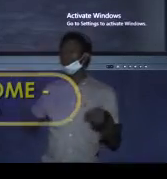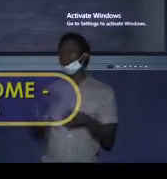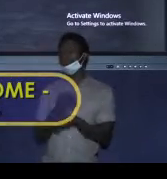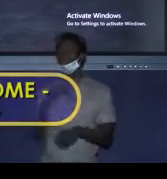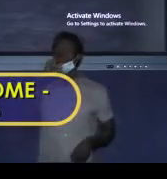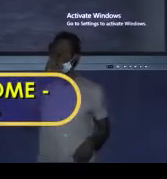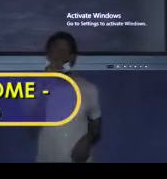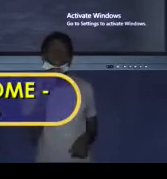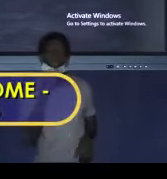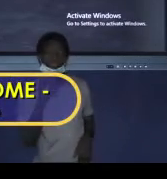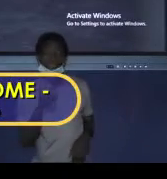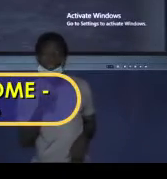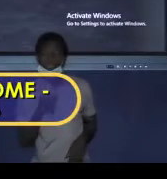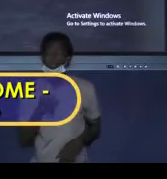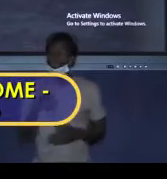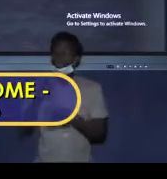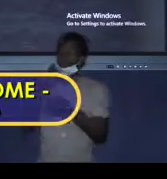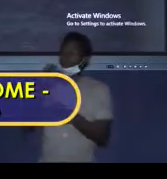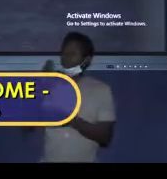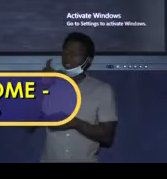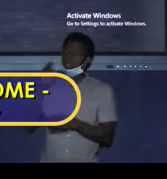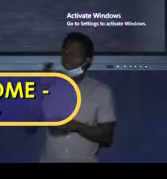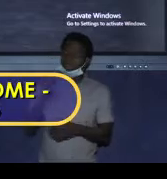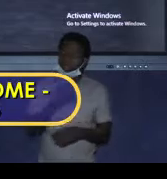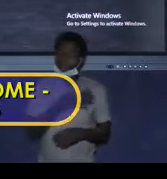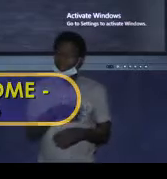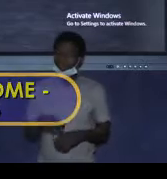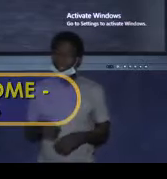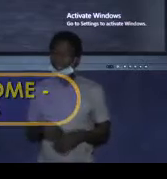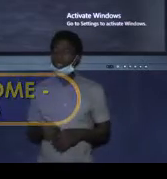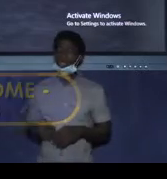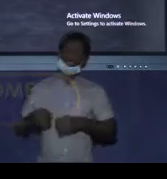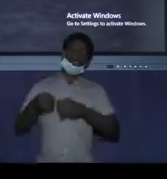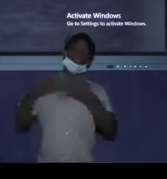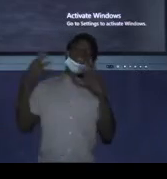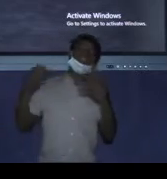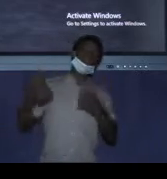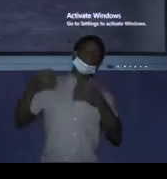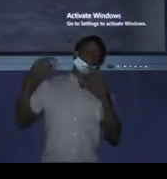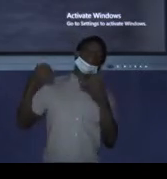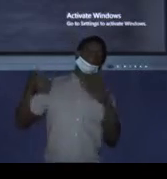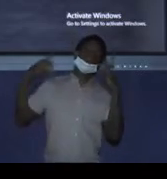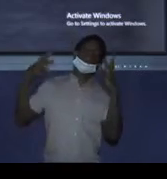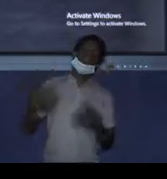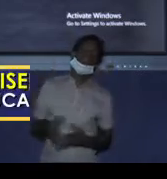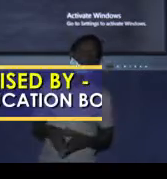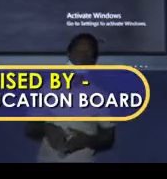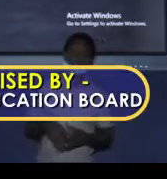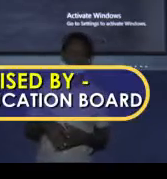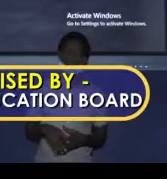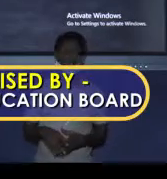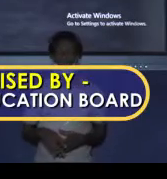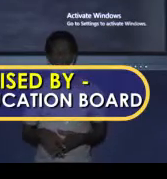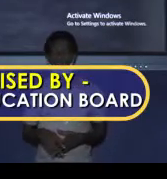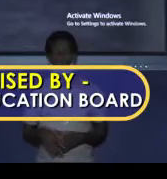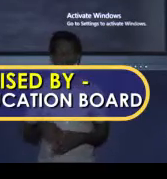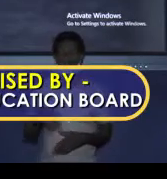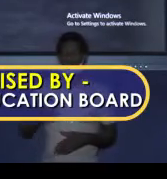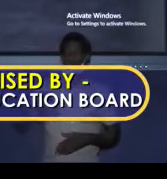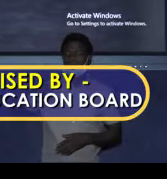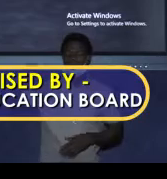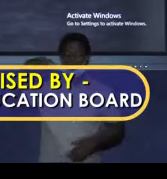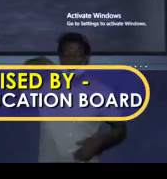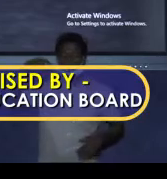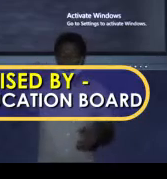daily minimum and maximum temperature. That's another use of thermometer. It's used to take daily